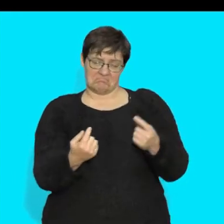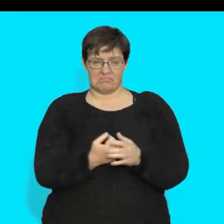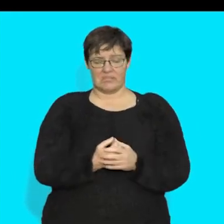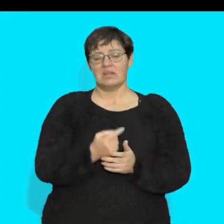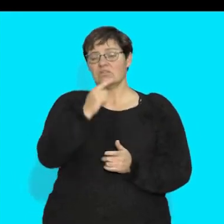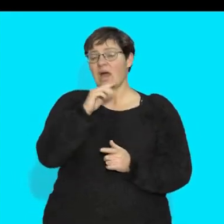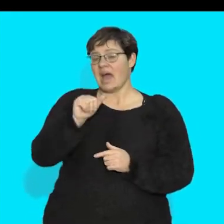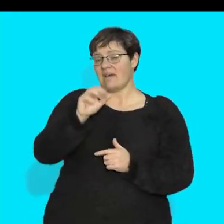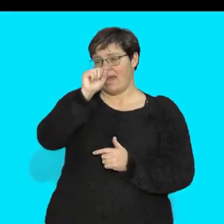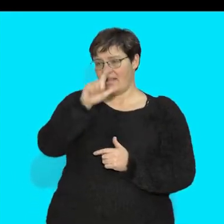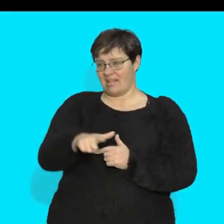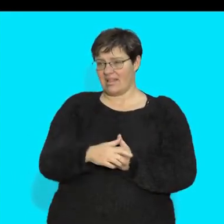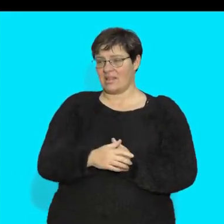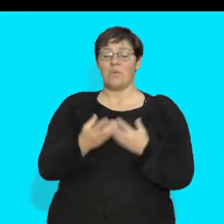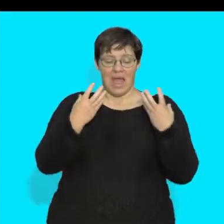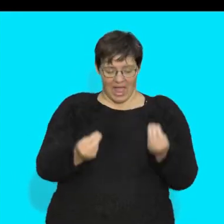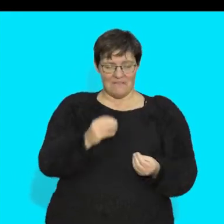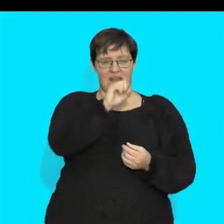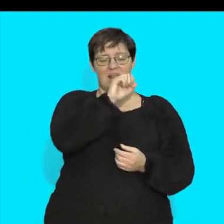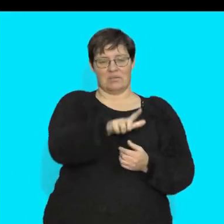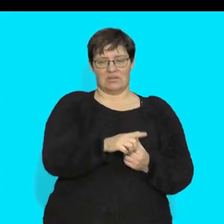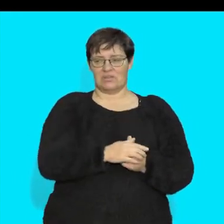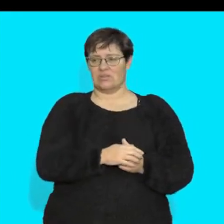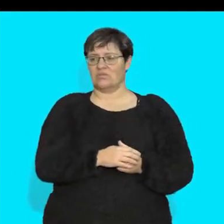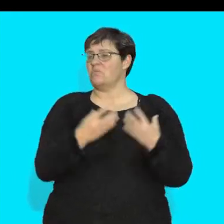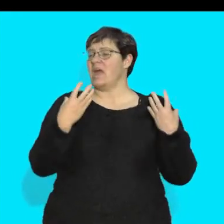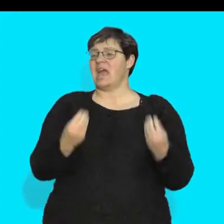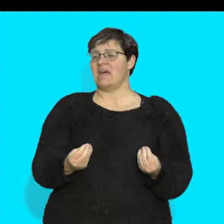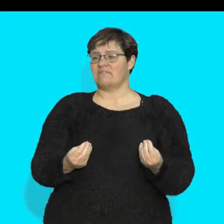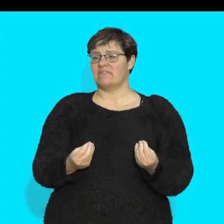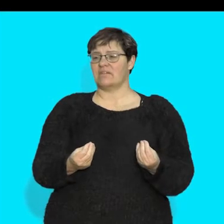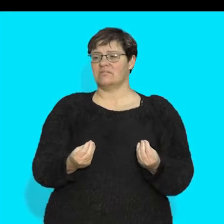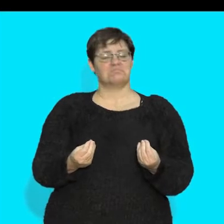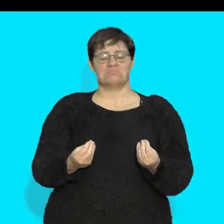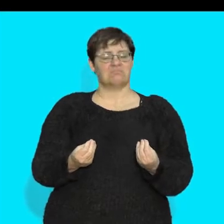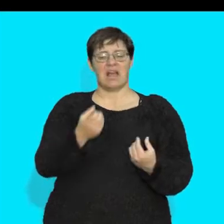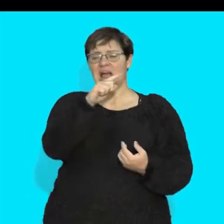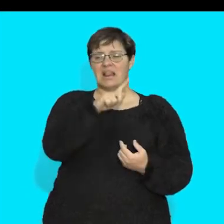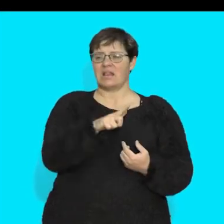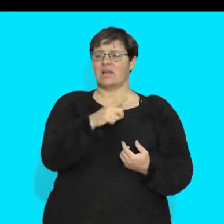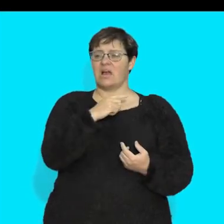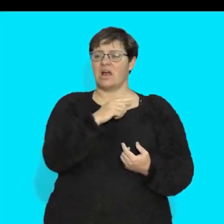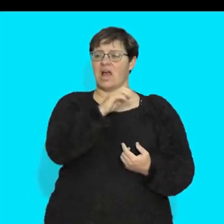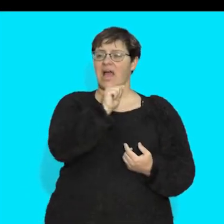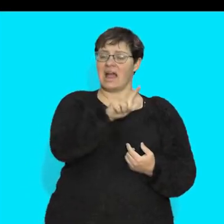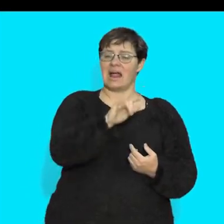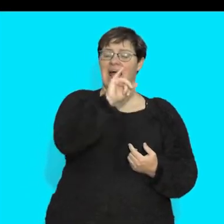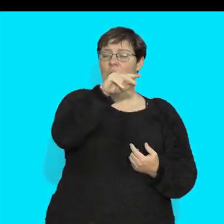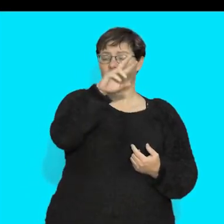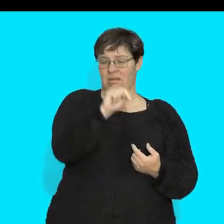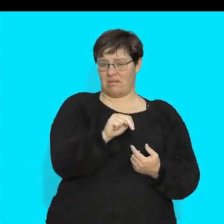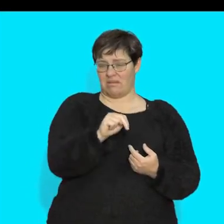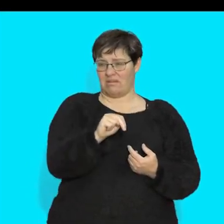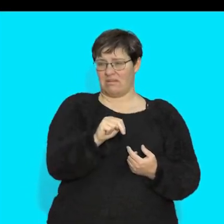we recognize is there's aluminium. We've got aluminium. We haven't actually got aluminium. We haven't got aluminium. We've got